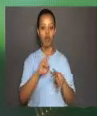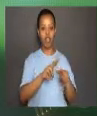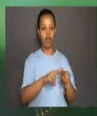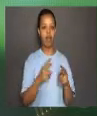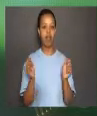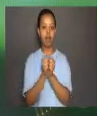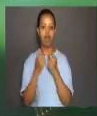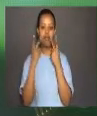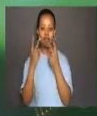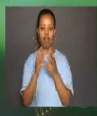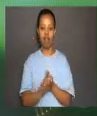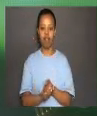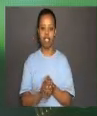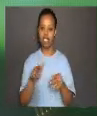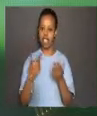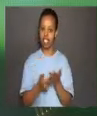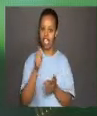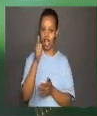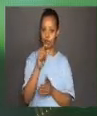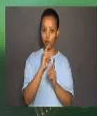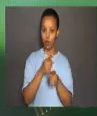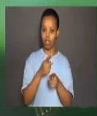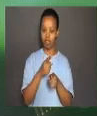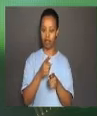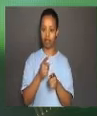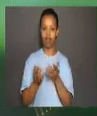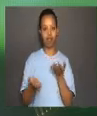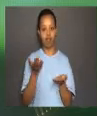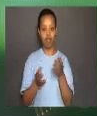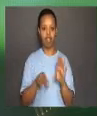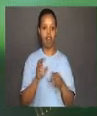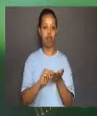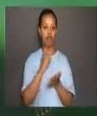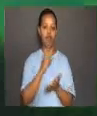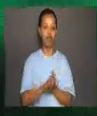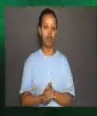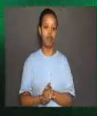are so that you can compare them to your own work.